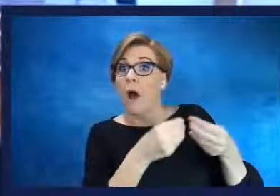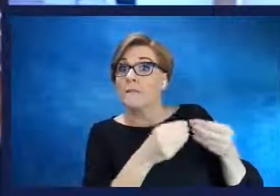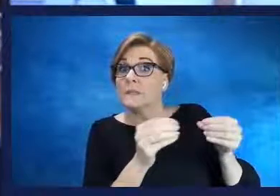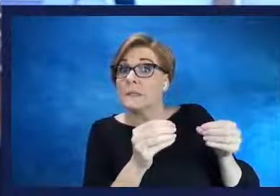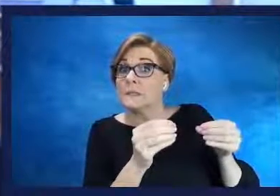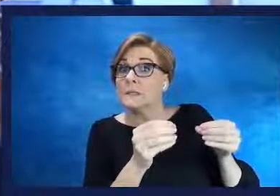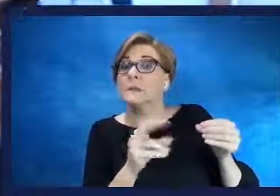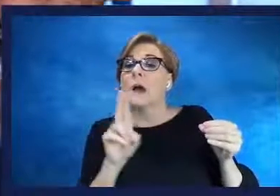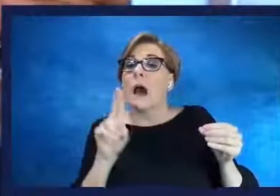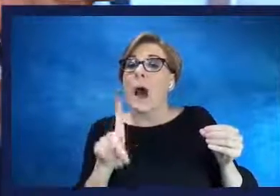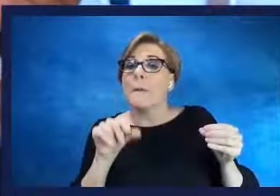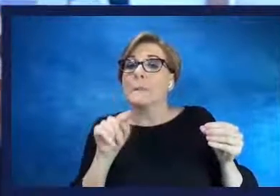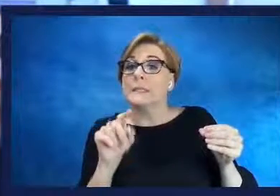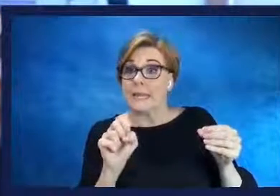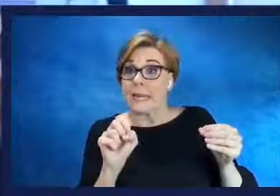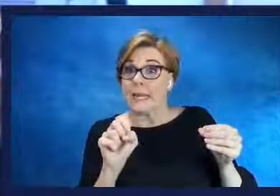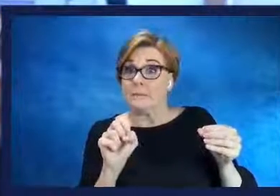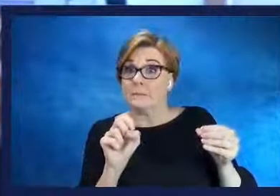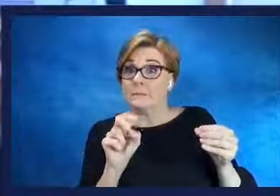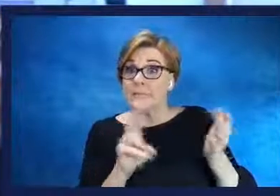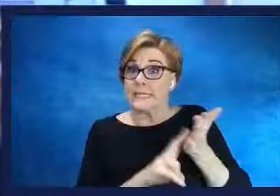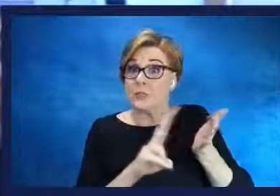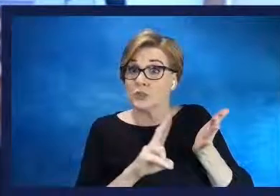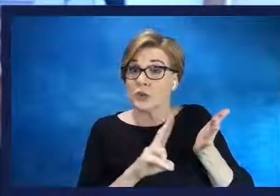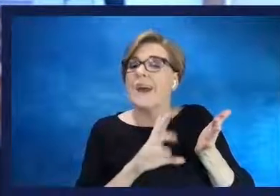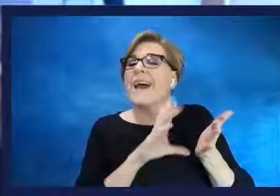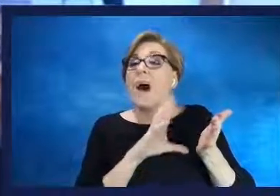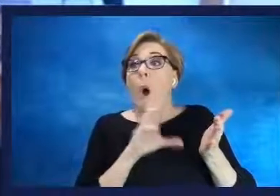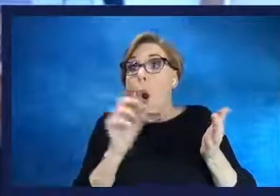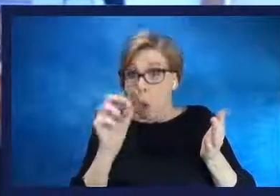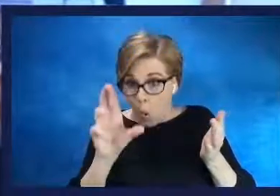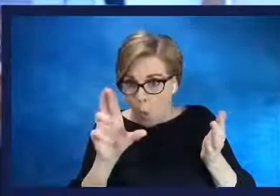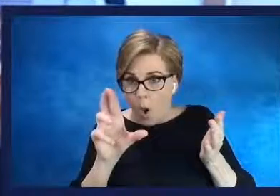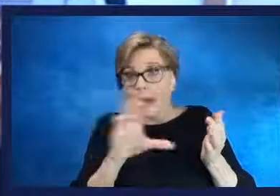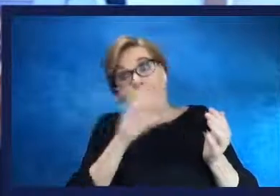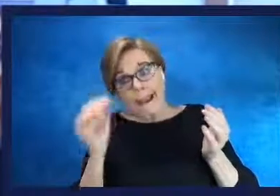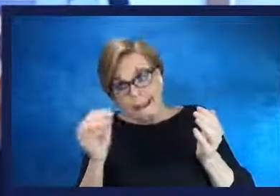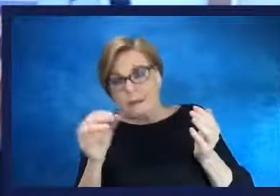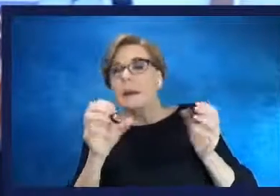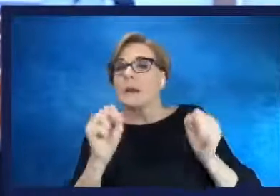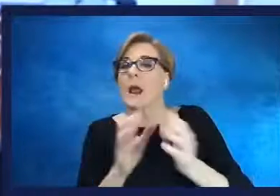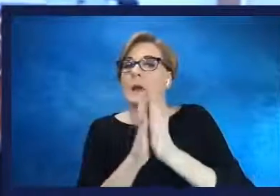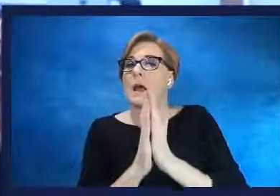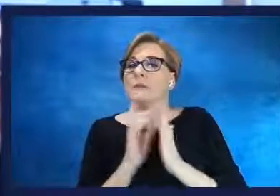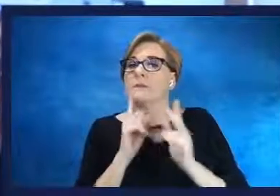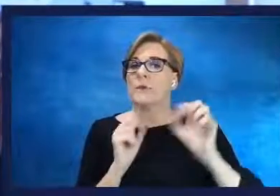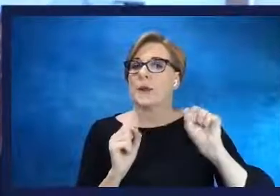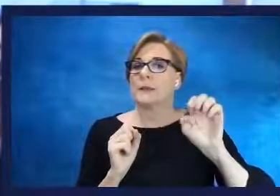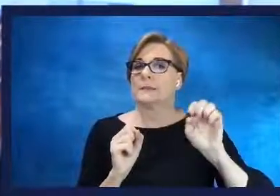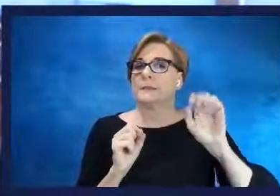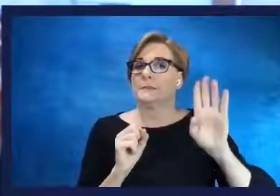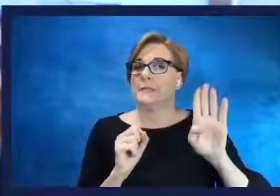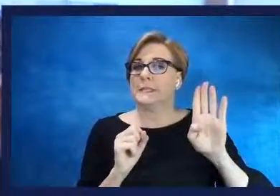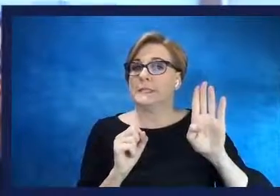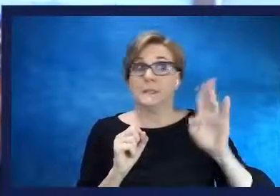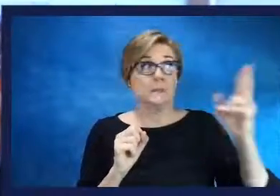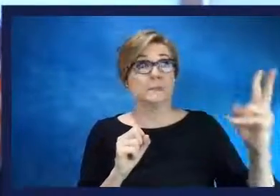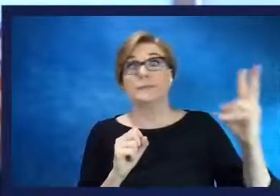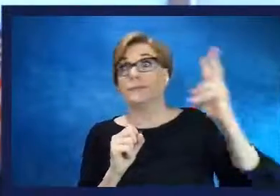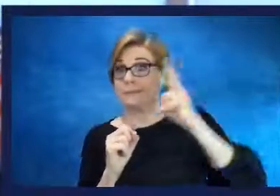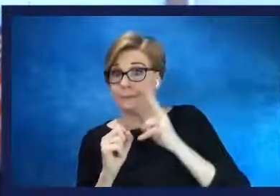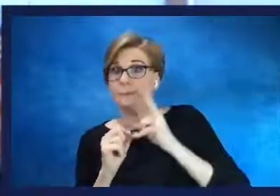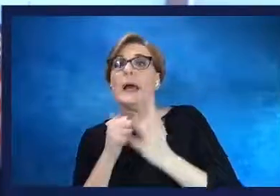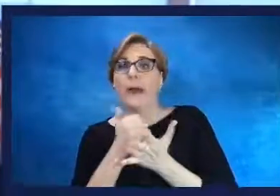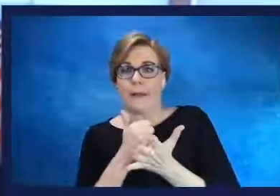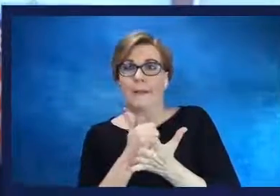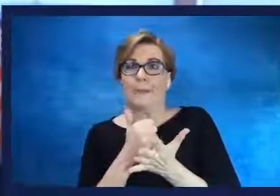that we have that on file as an example. So again, a lot of great features that, again, align with mission for Ability